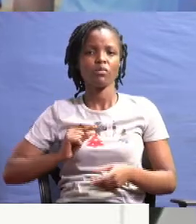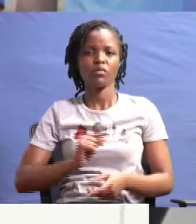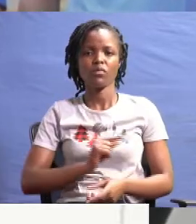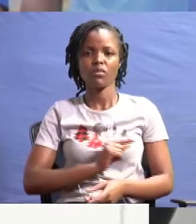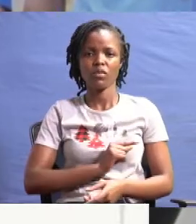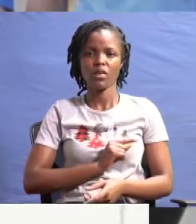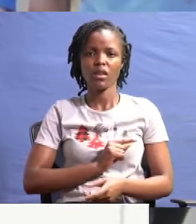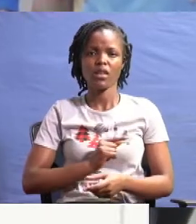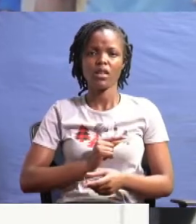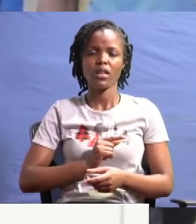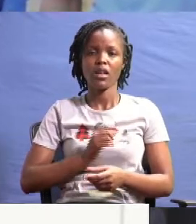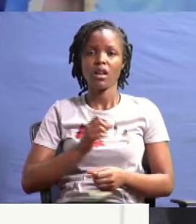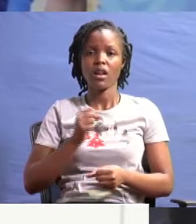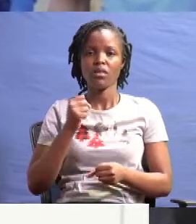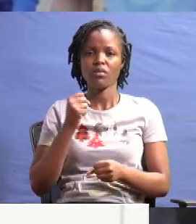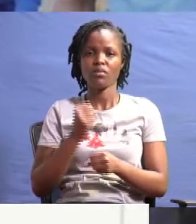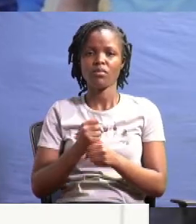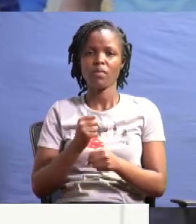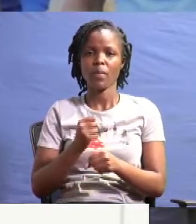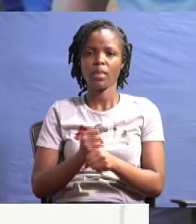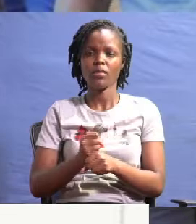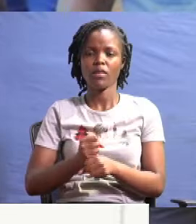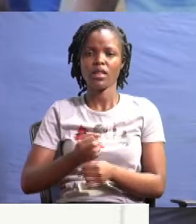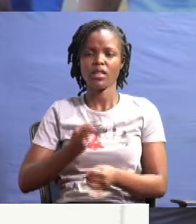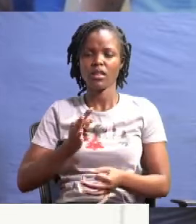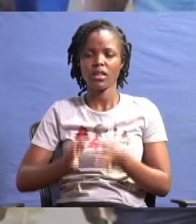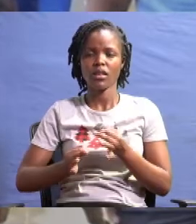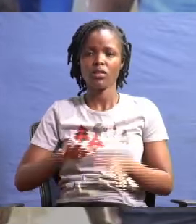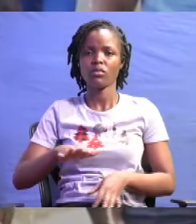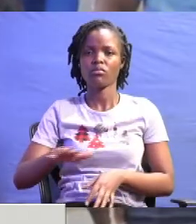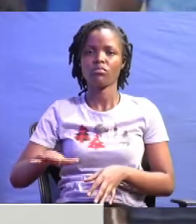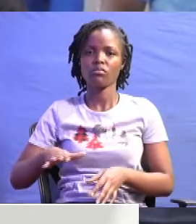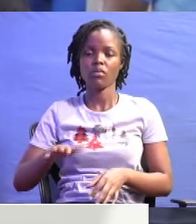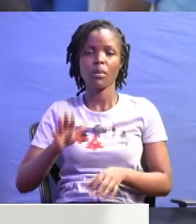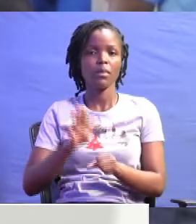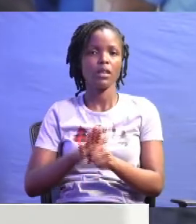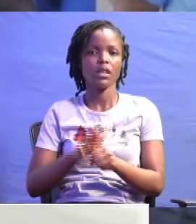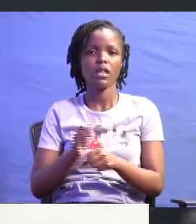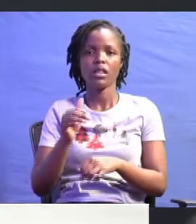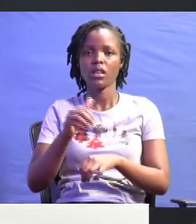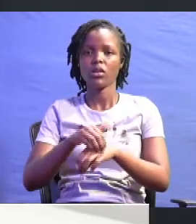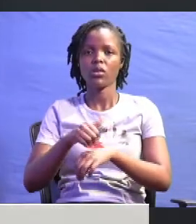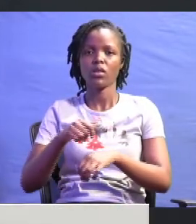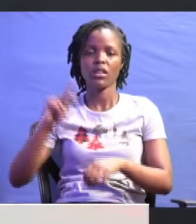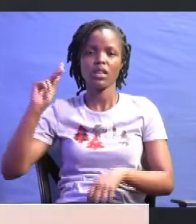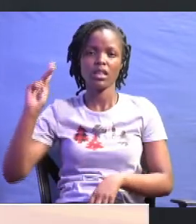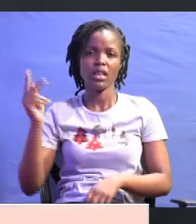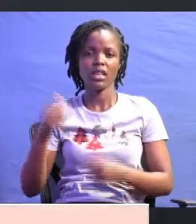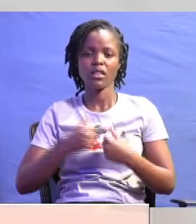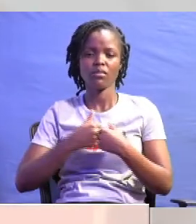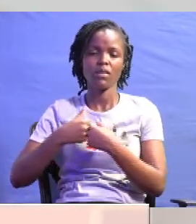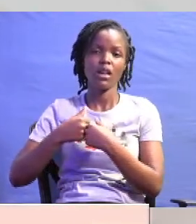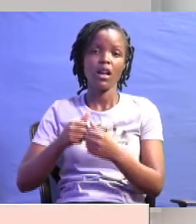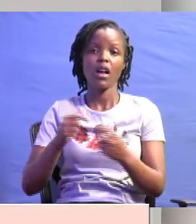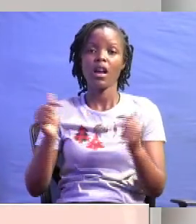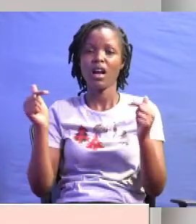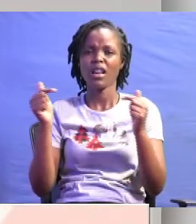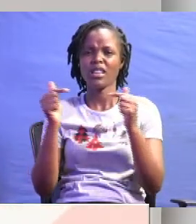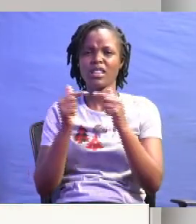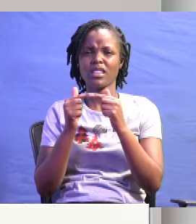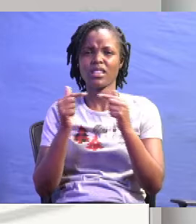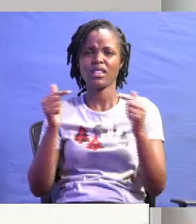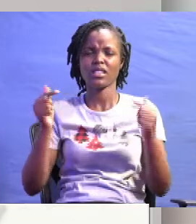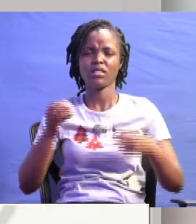has been dealt a heavy blow by the courts in what many are calling a watershed moment in Kenya's fight against graft. Convicted